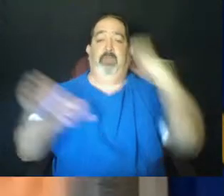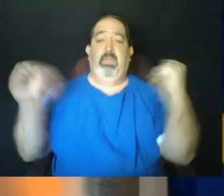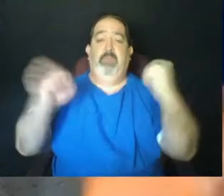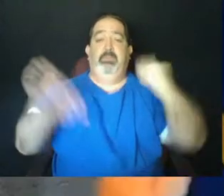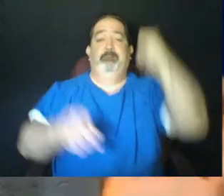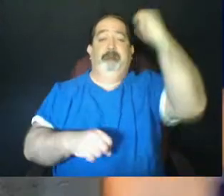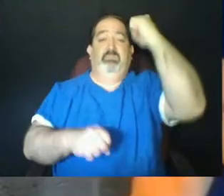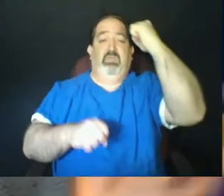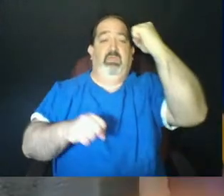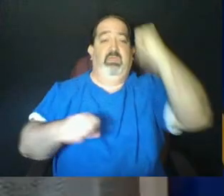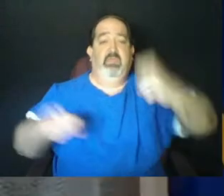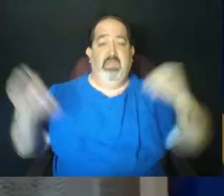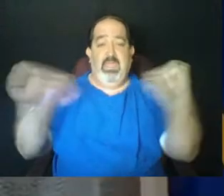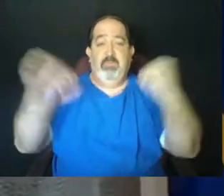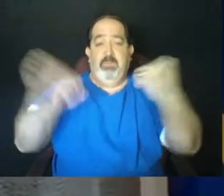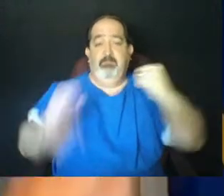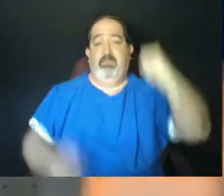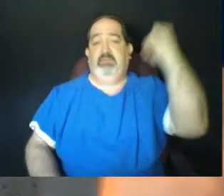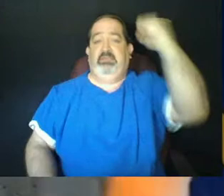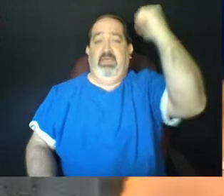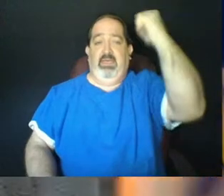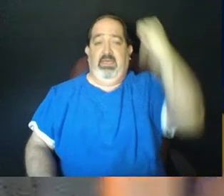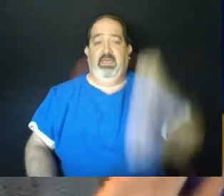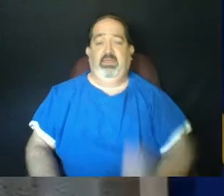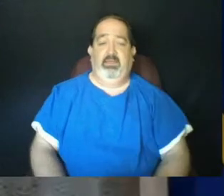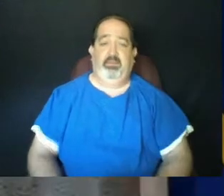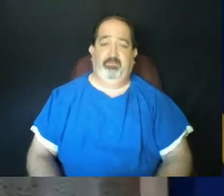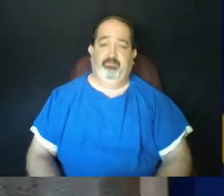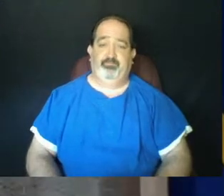hip, hip hip.